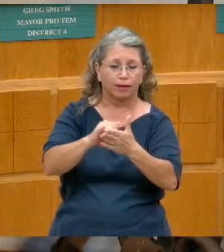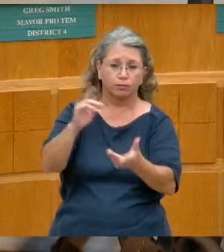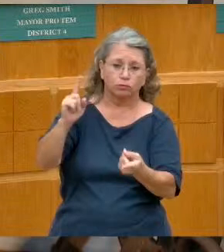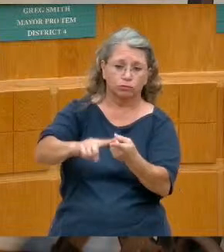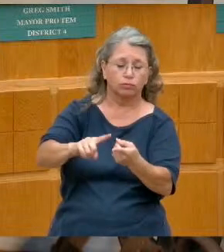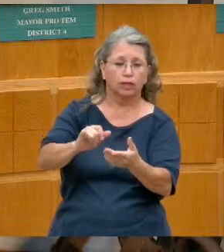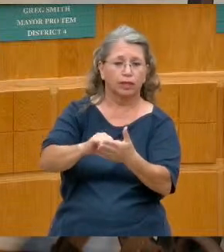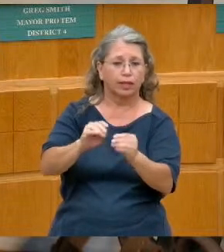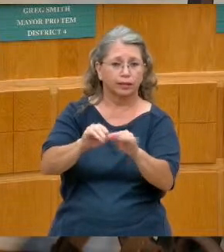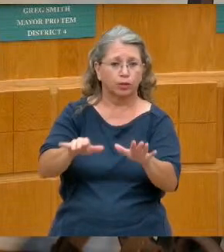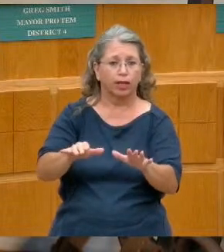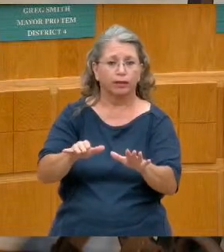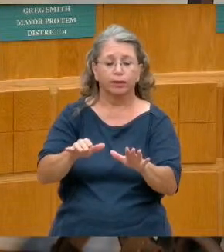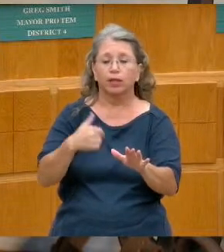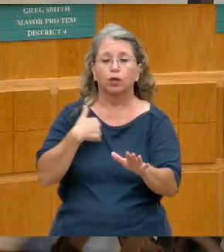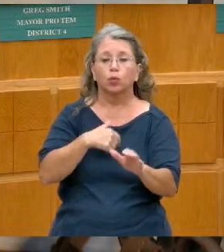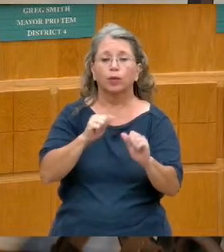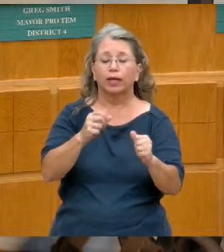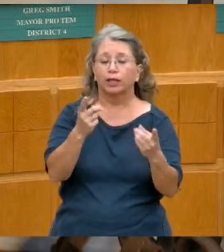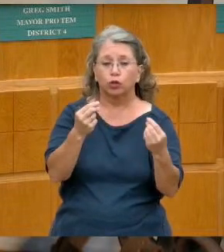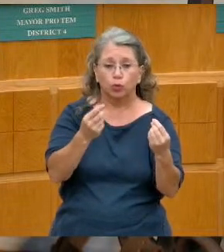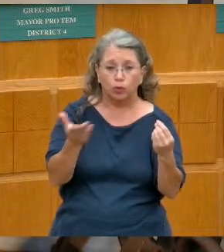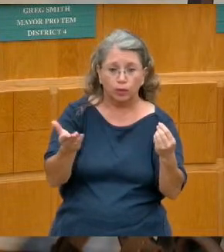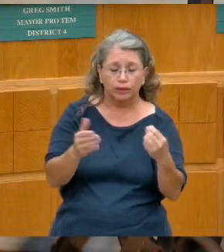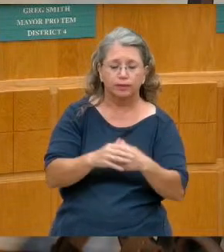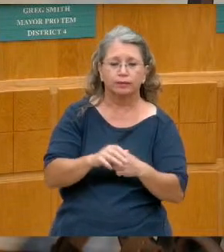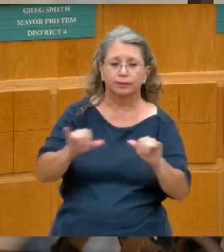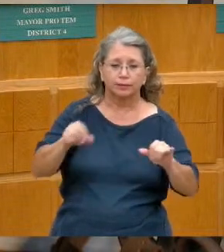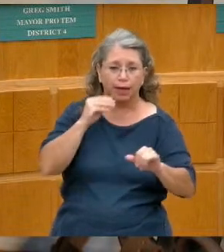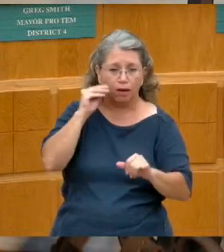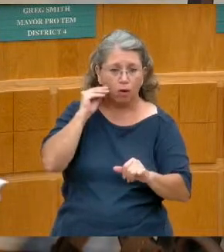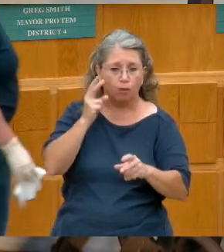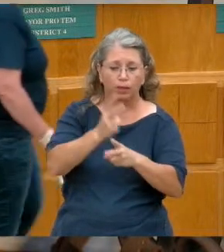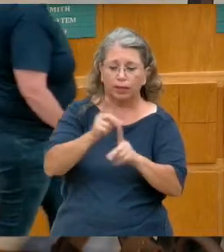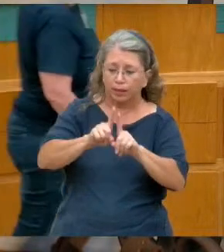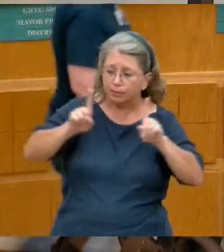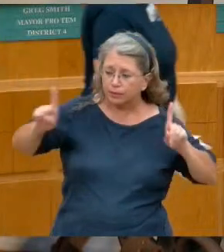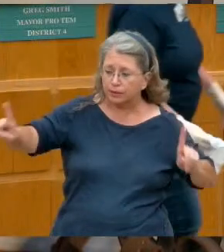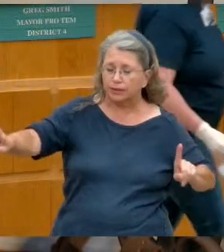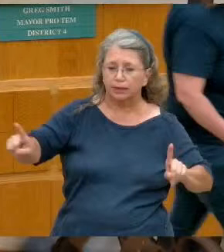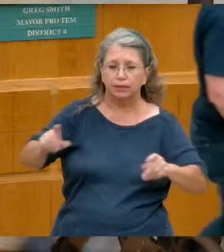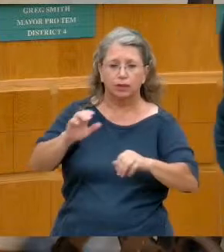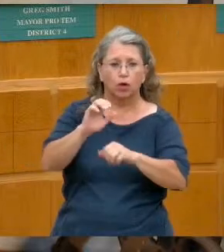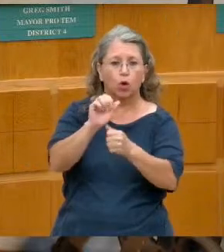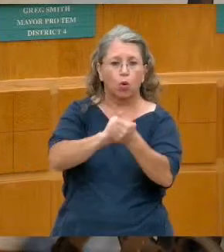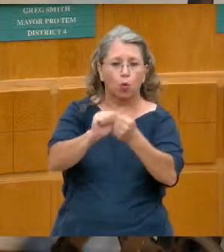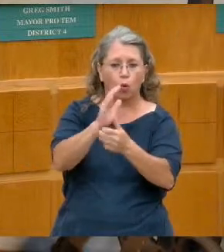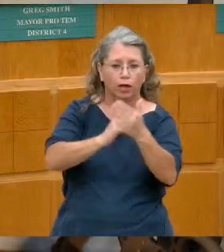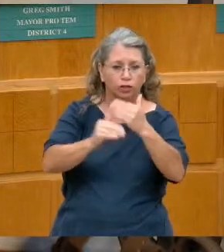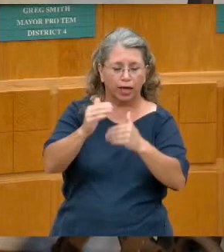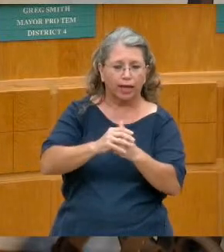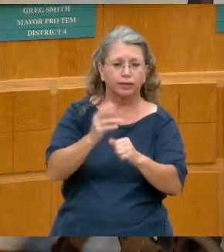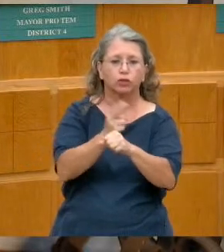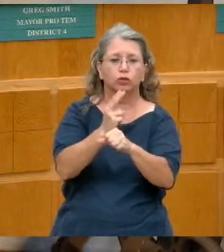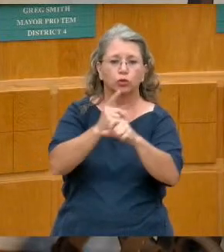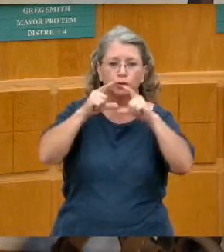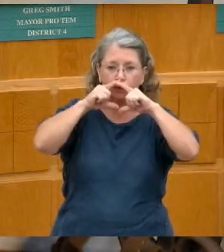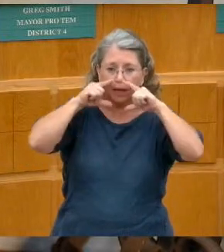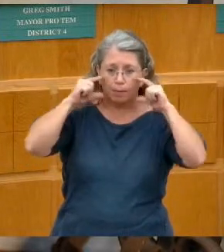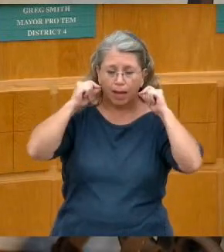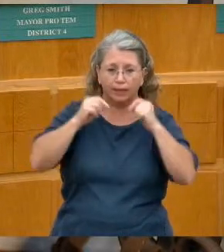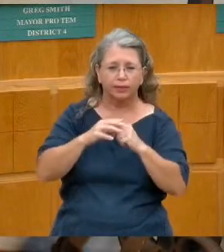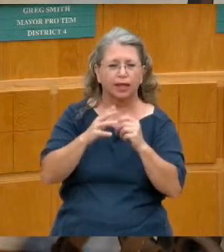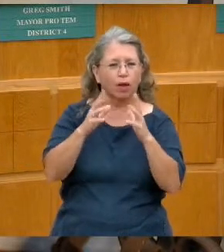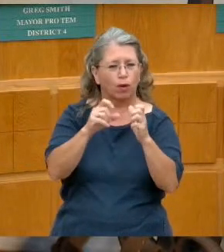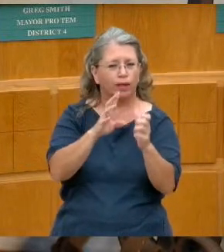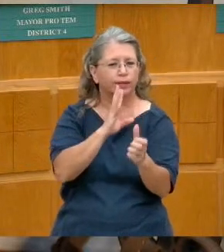as individuals. We can stay at home, social distance, wash our hands, and wear masks. And I'd like to talk to you today about masks